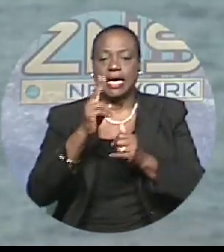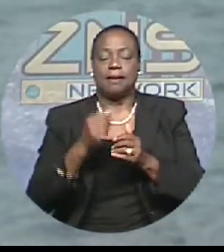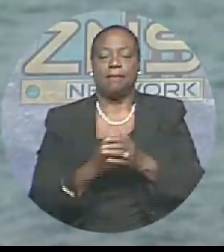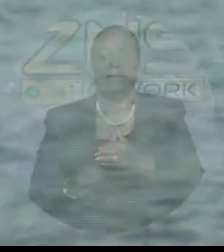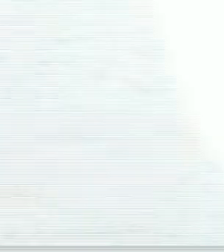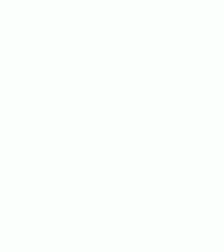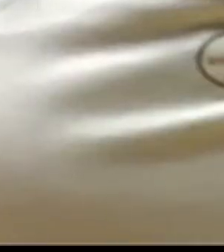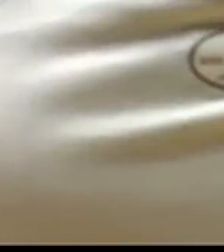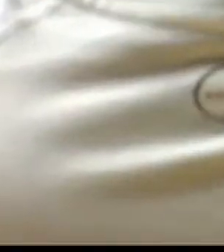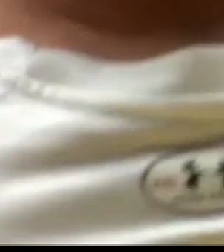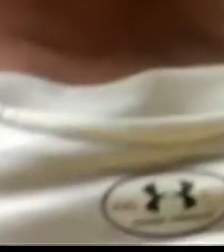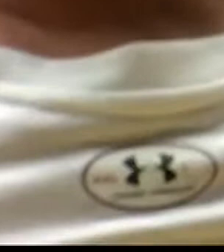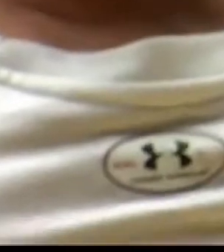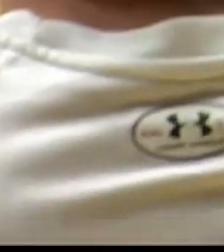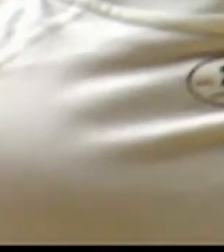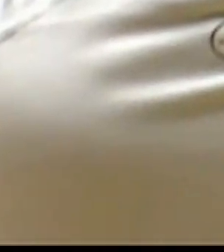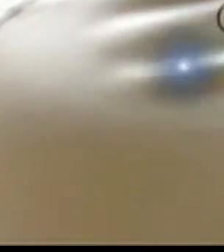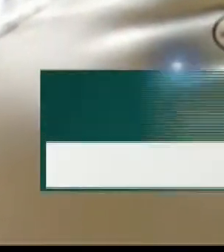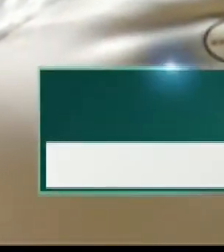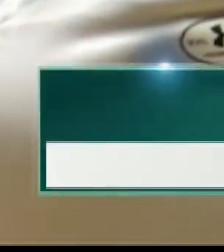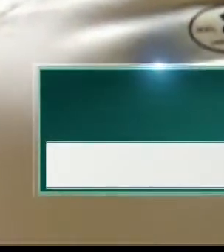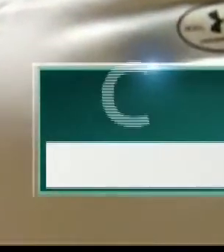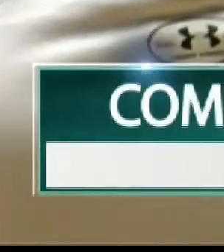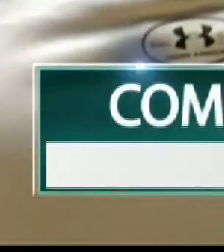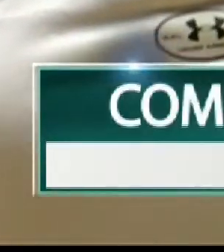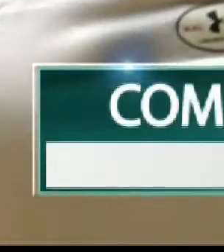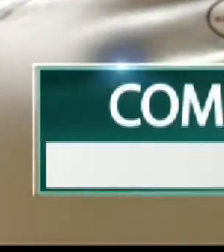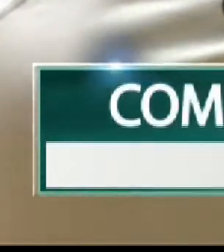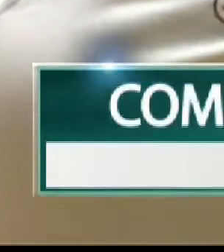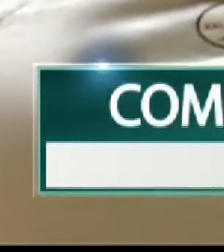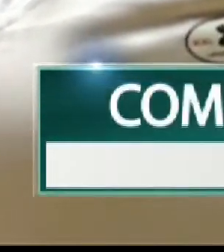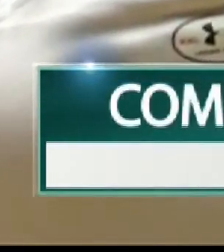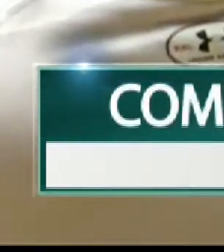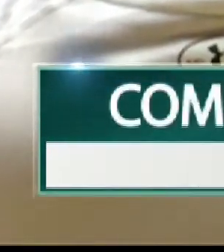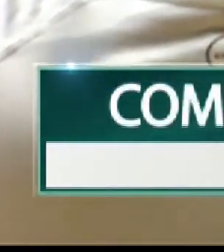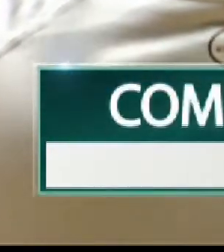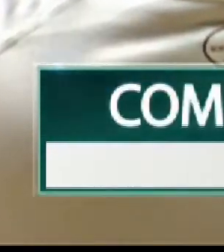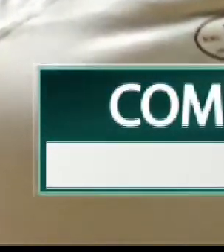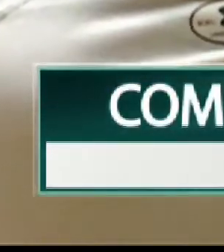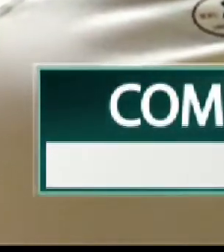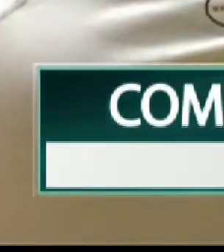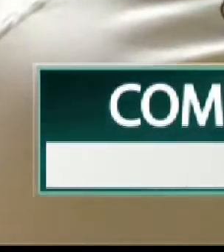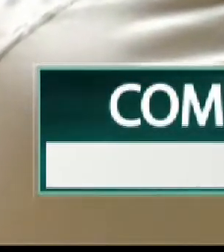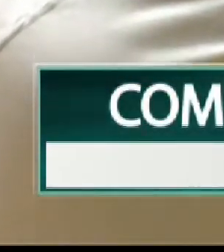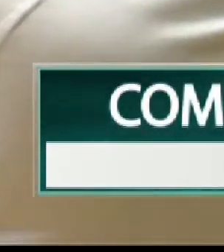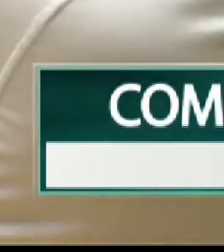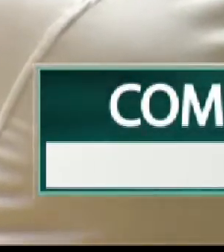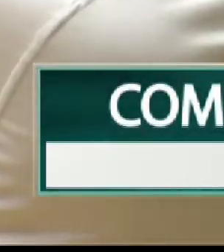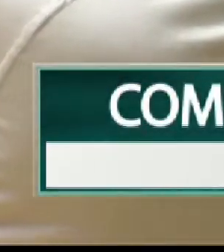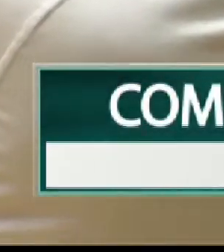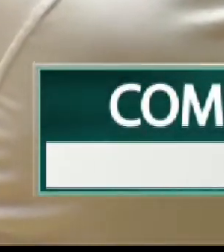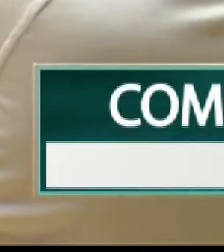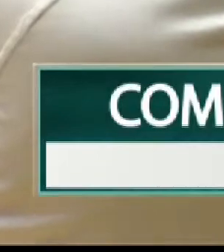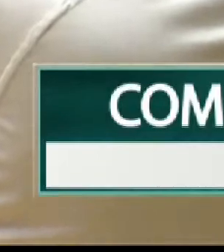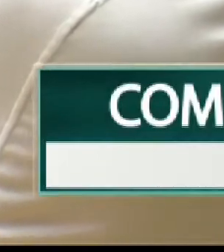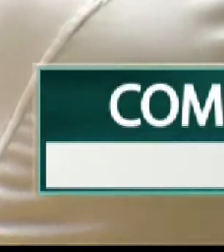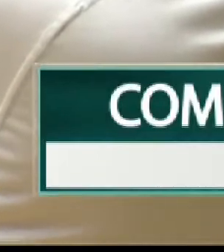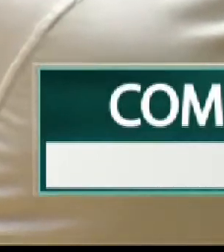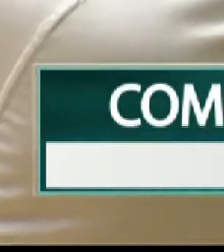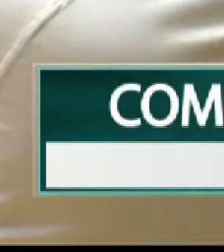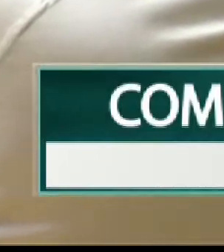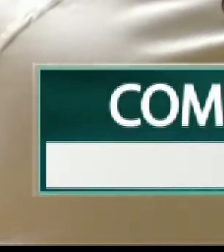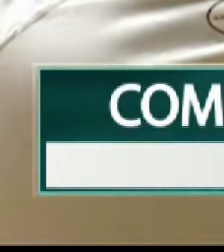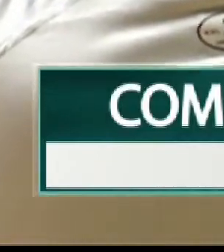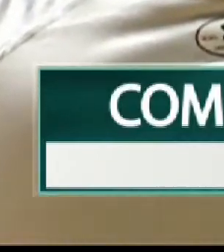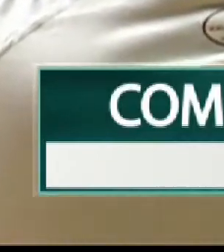News. Our senior men's national basketball team will have a new coaching staff. Find out more coming up right here on The